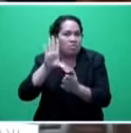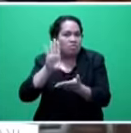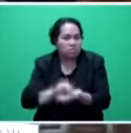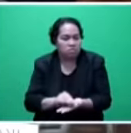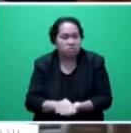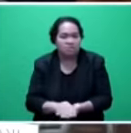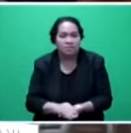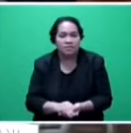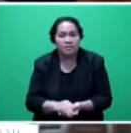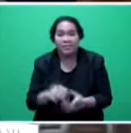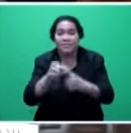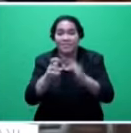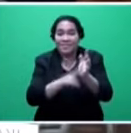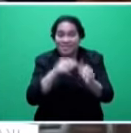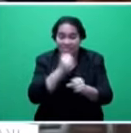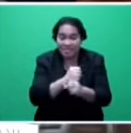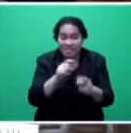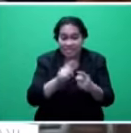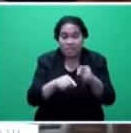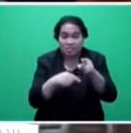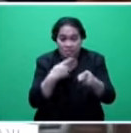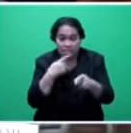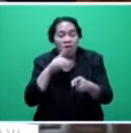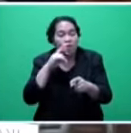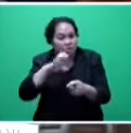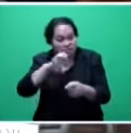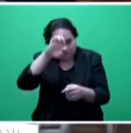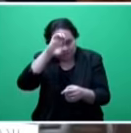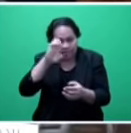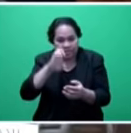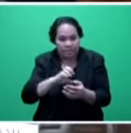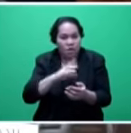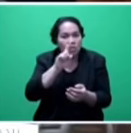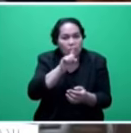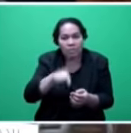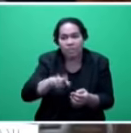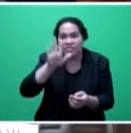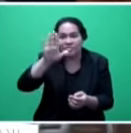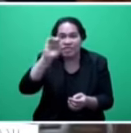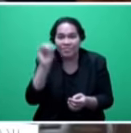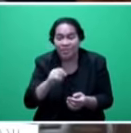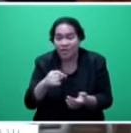Mr. Speaker, sir, while Papua New Guinea's output is expected to contract by 1.5%,